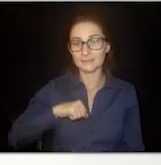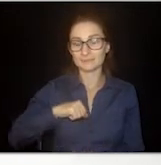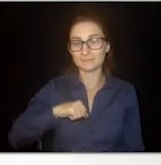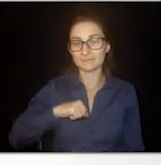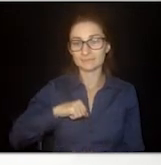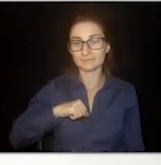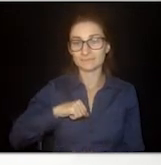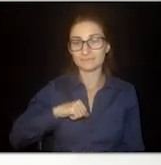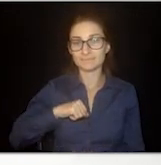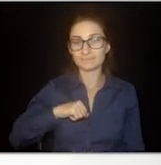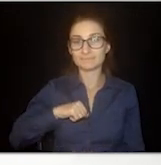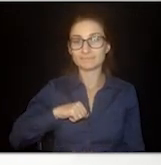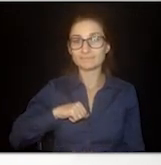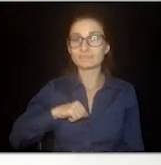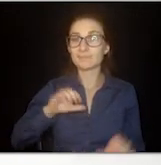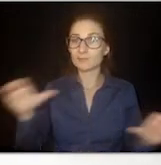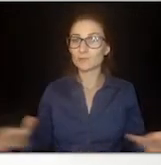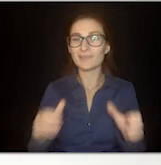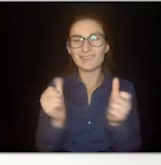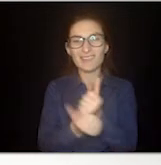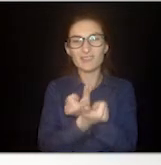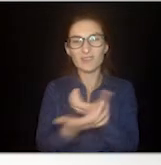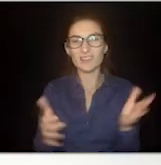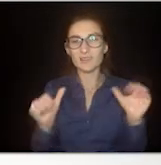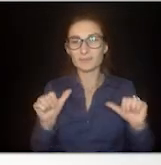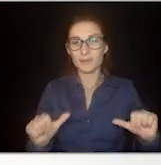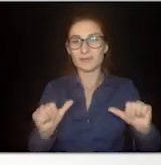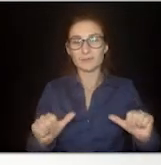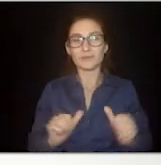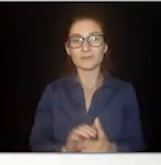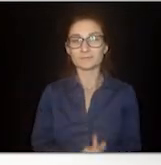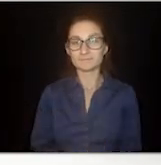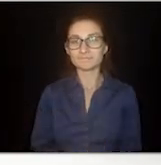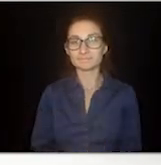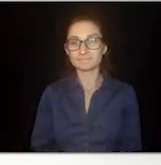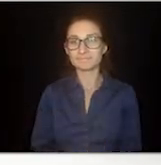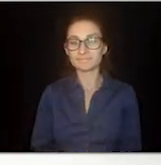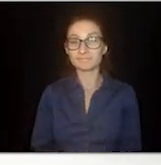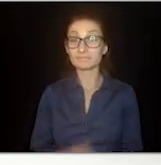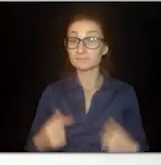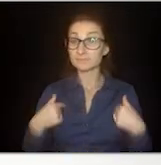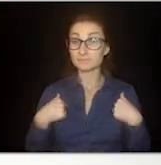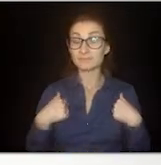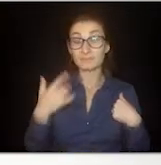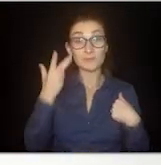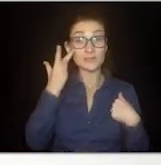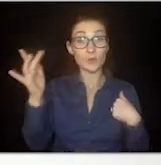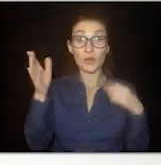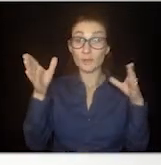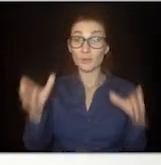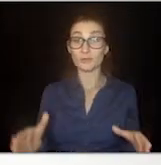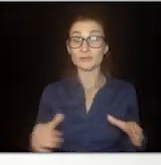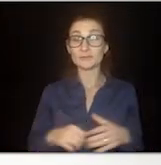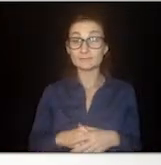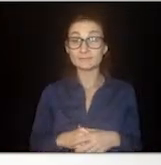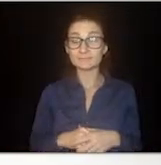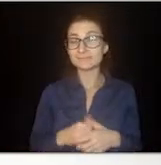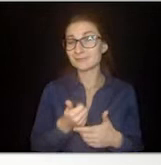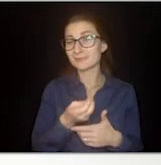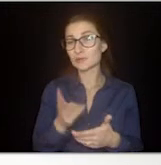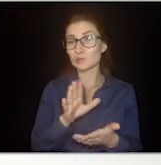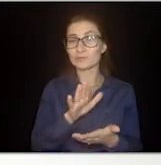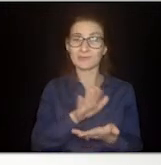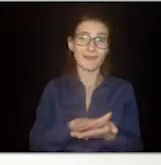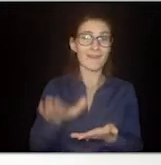The dignity of doing that. I'm a pretty smart person.